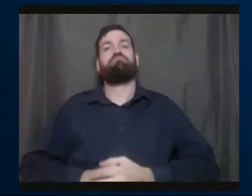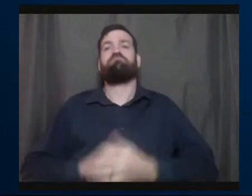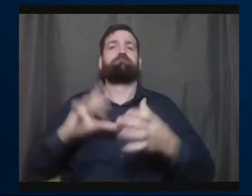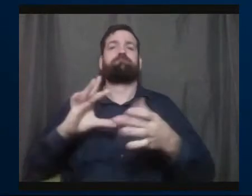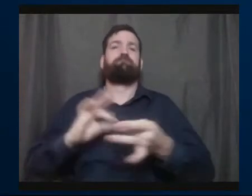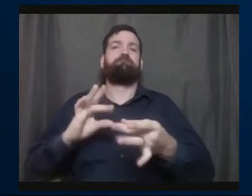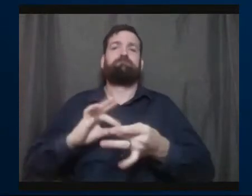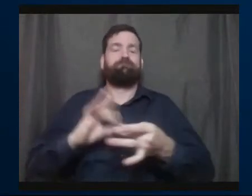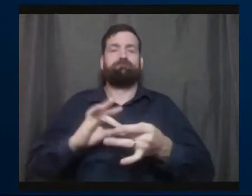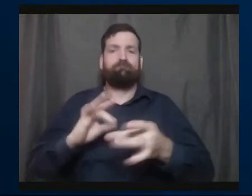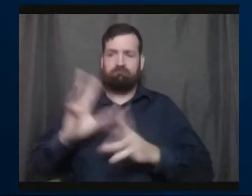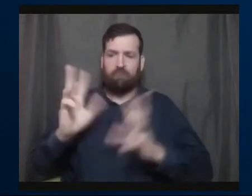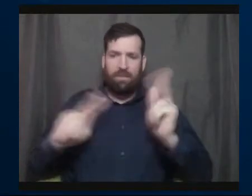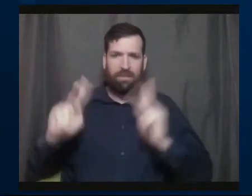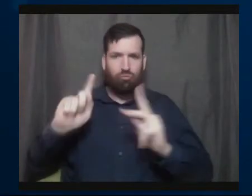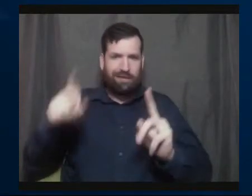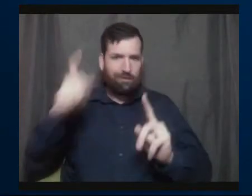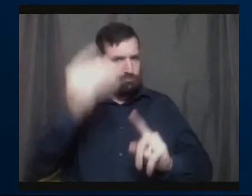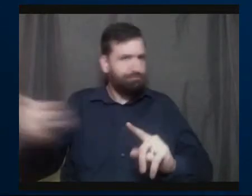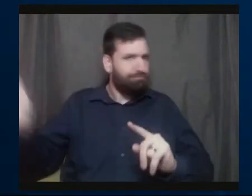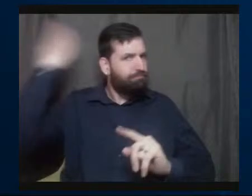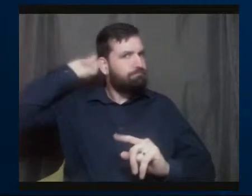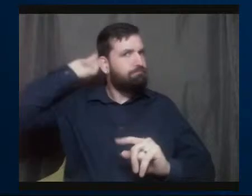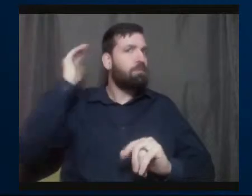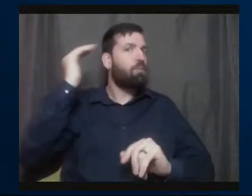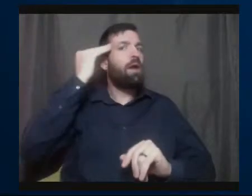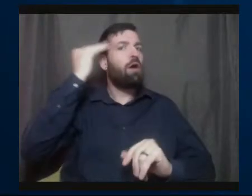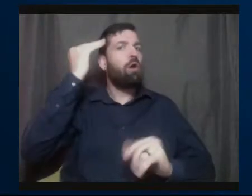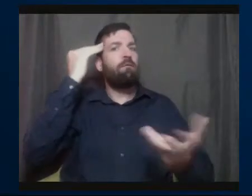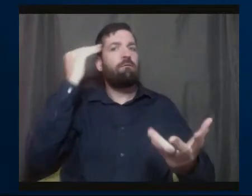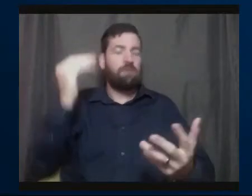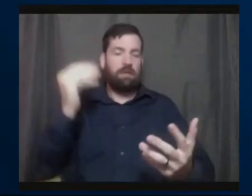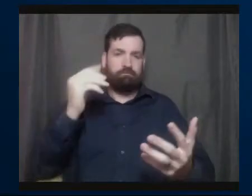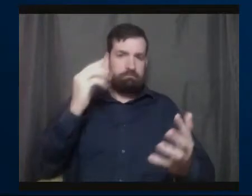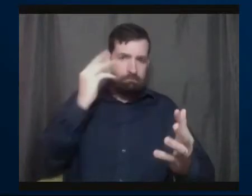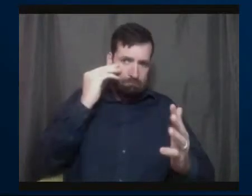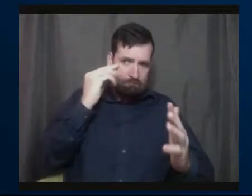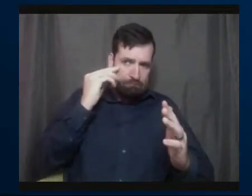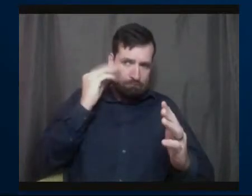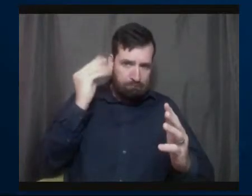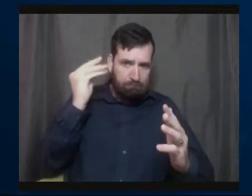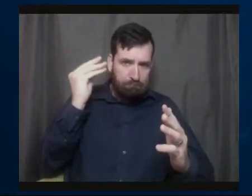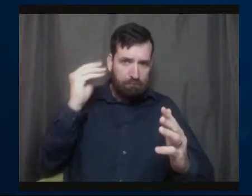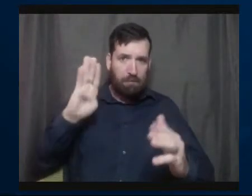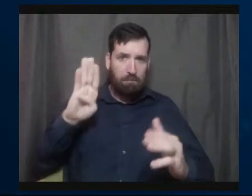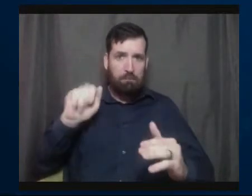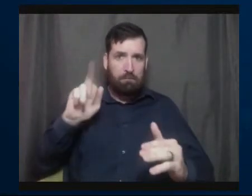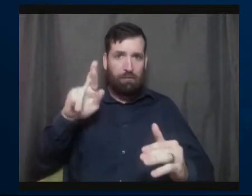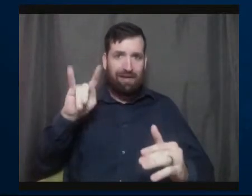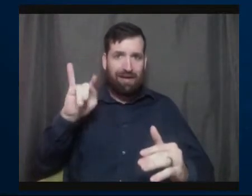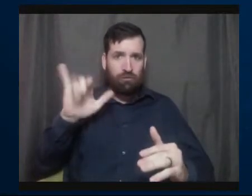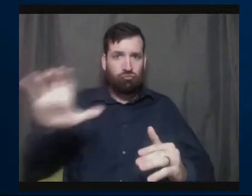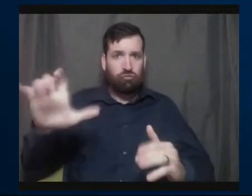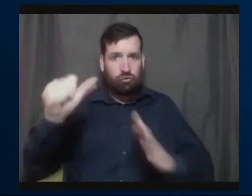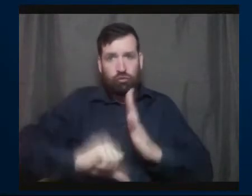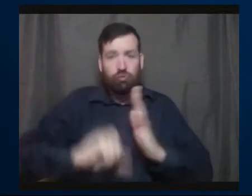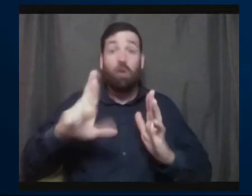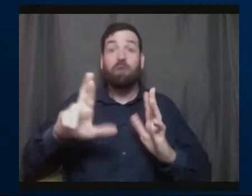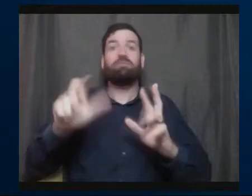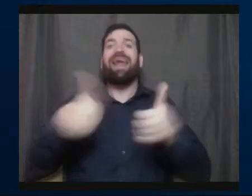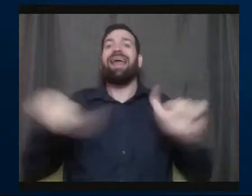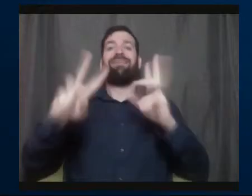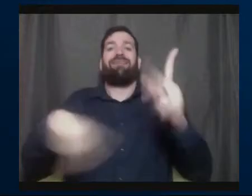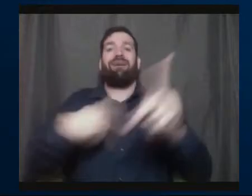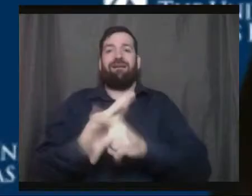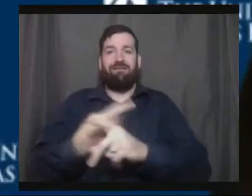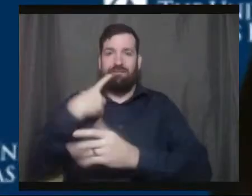need to be keeping in mind if they think that bariatric surgery is right for them, or any type of medical procedure to help with their weight